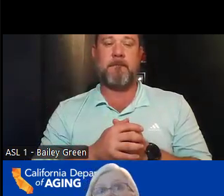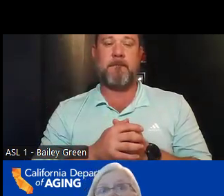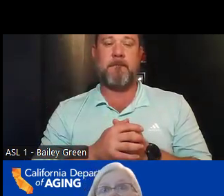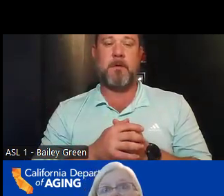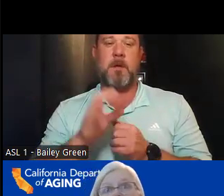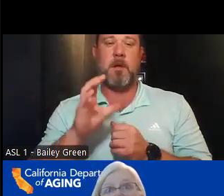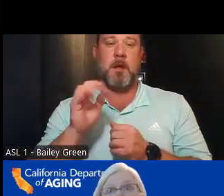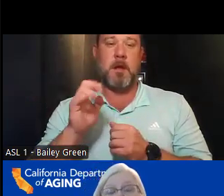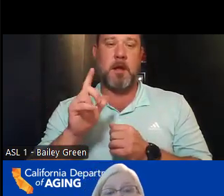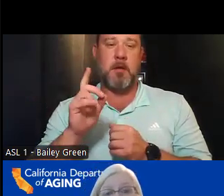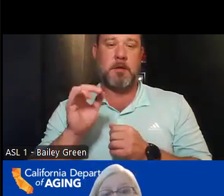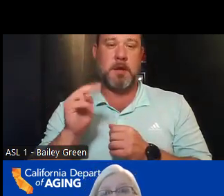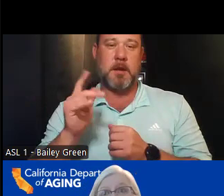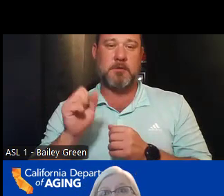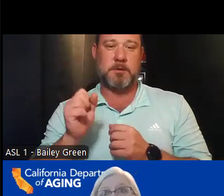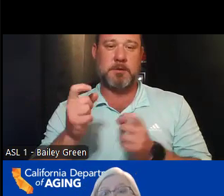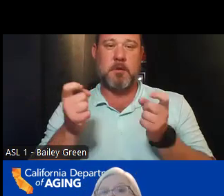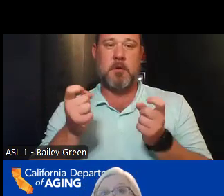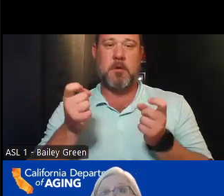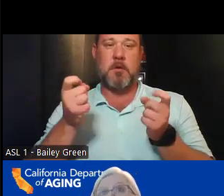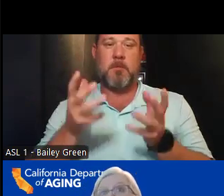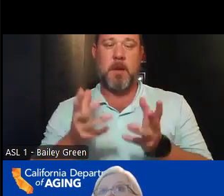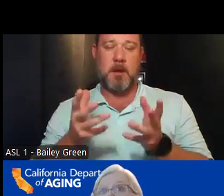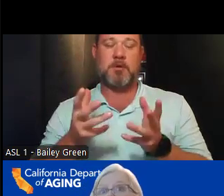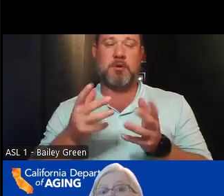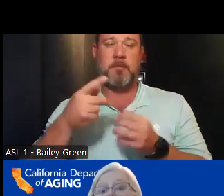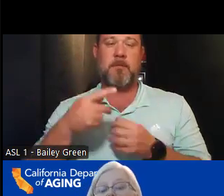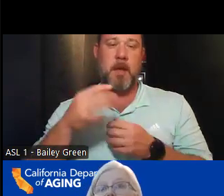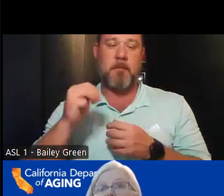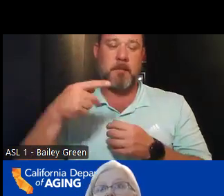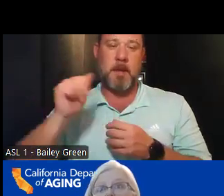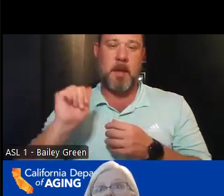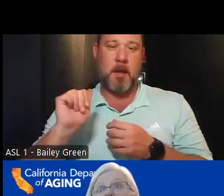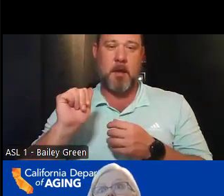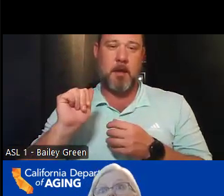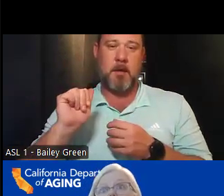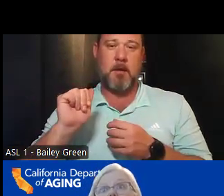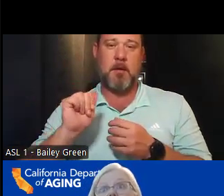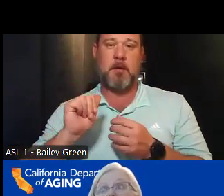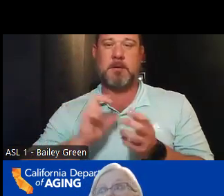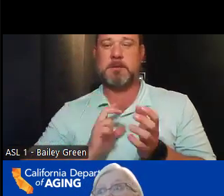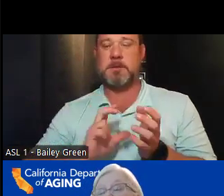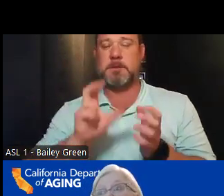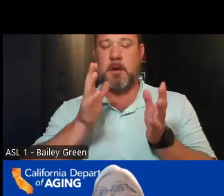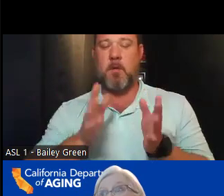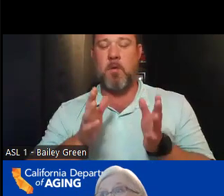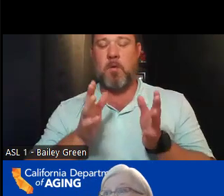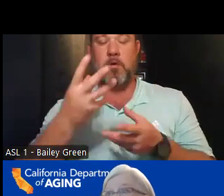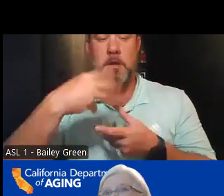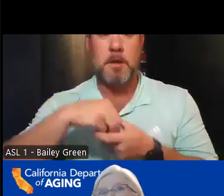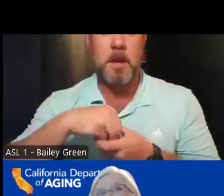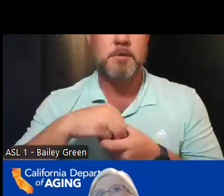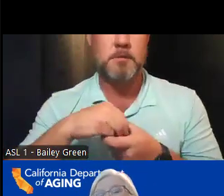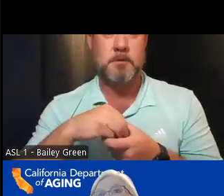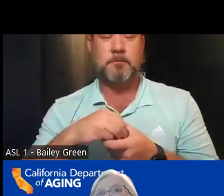am Carol DeAndres. I am the manager of the Master Plan for Aging, or MPA, Stakeholder Engagement